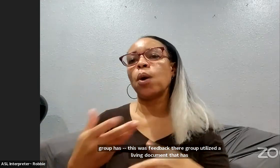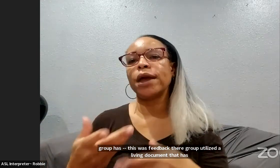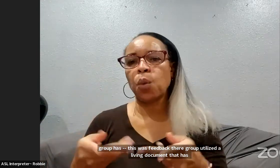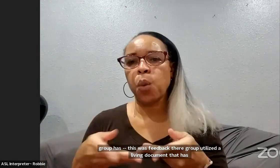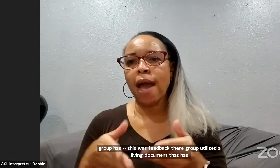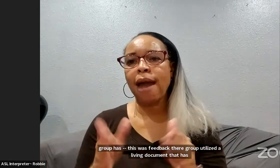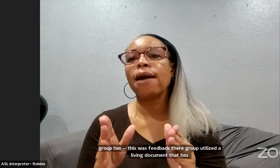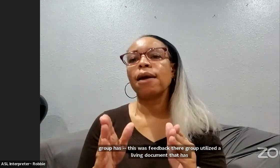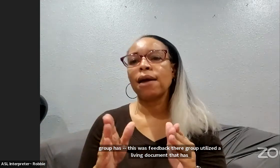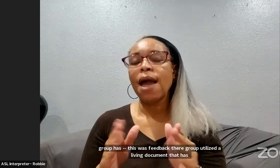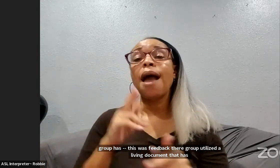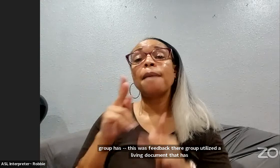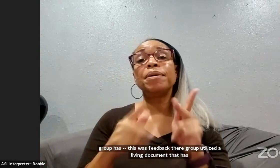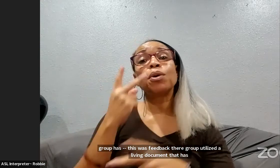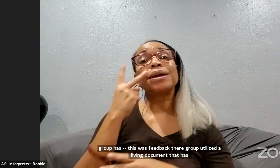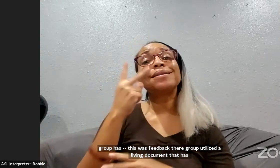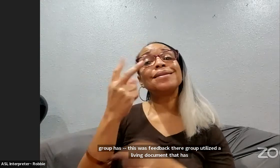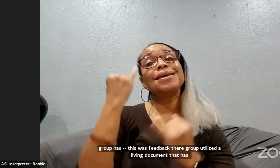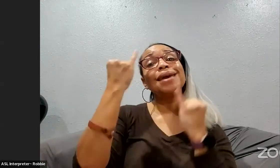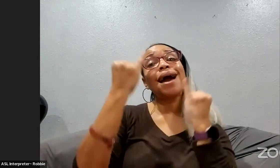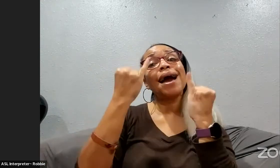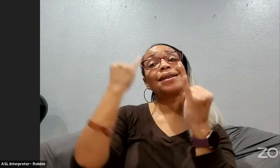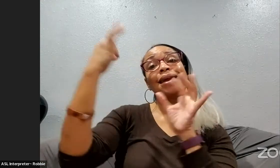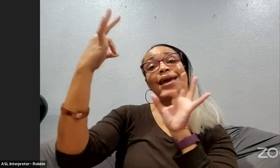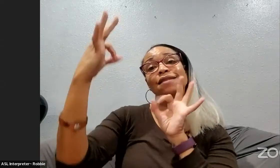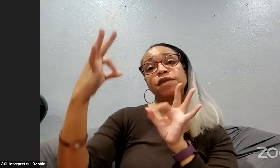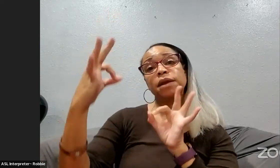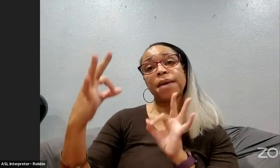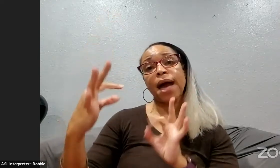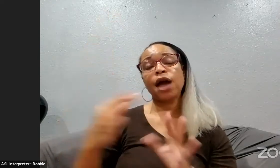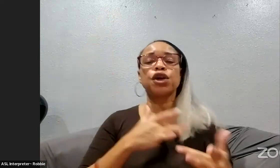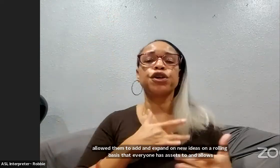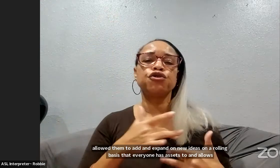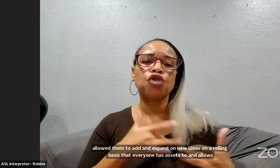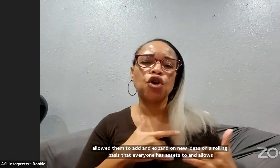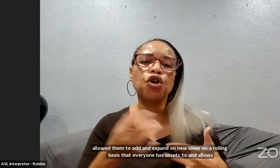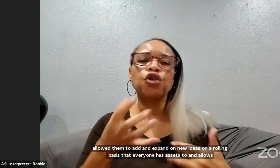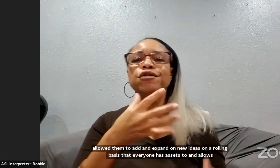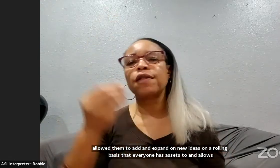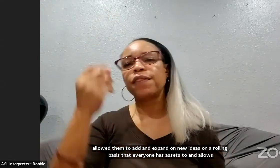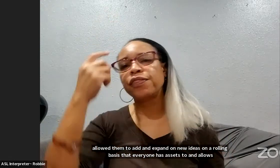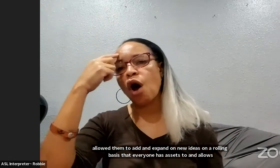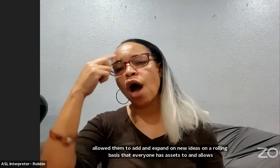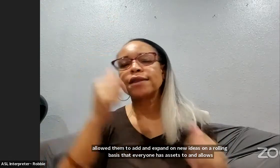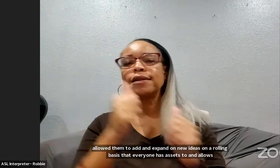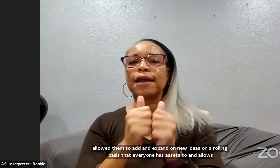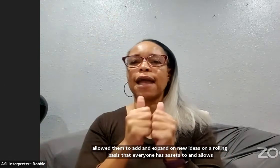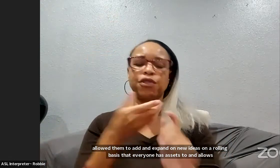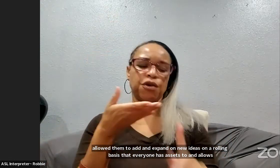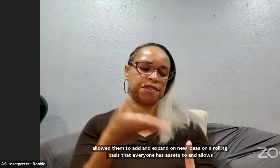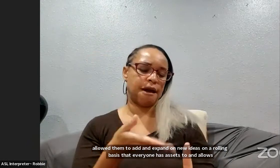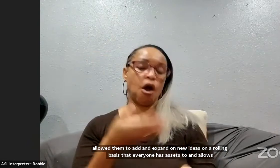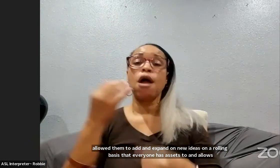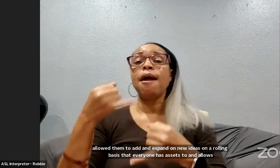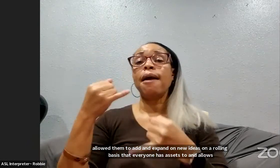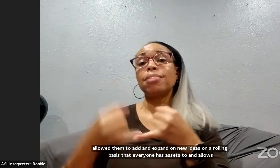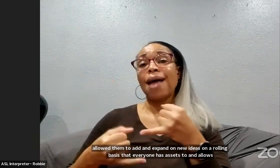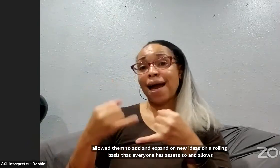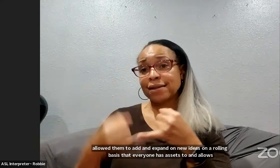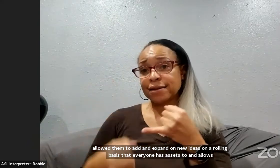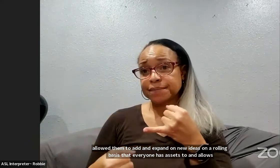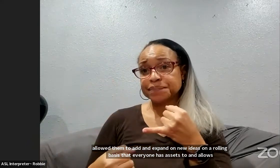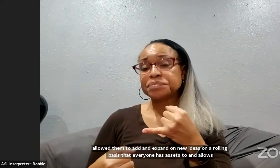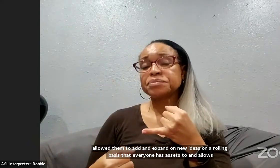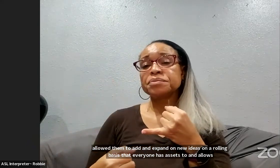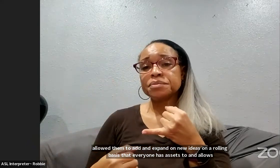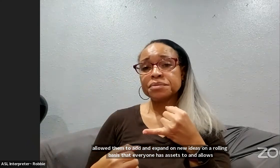and all to see these ideas, input, concerns, and thoughts together. And then lastly,